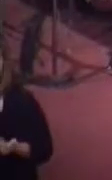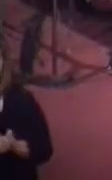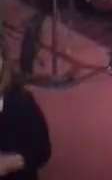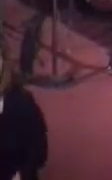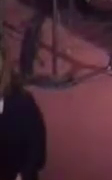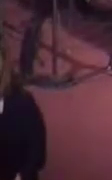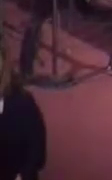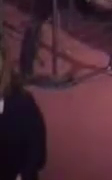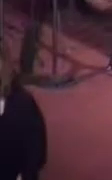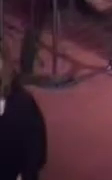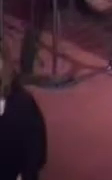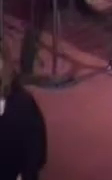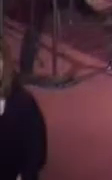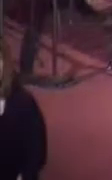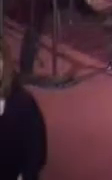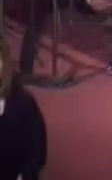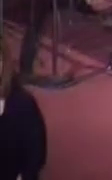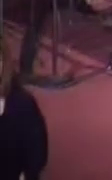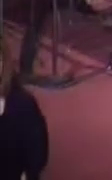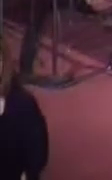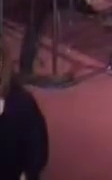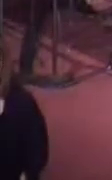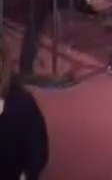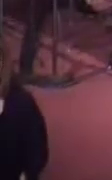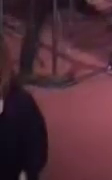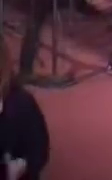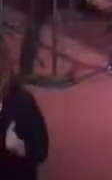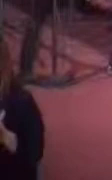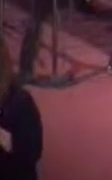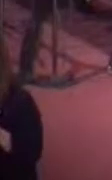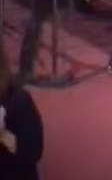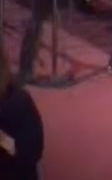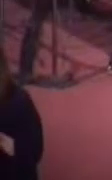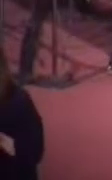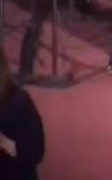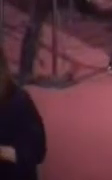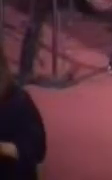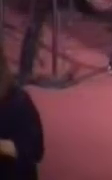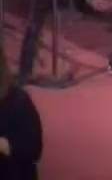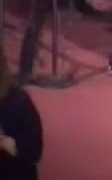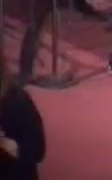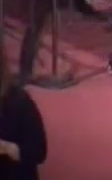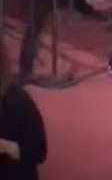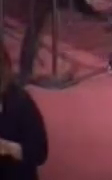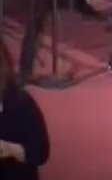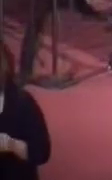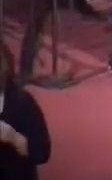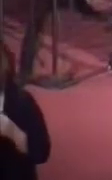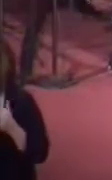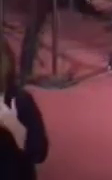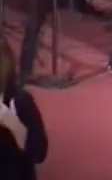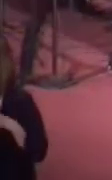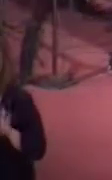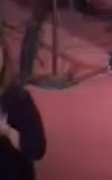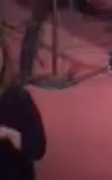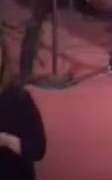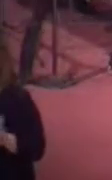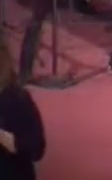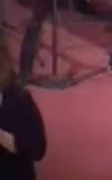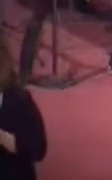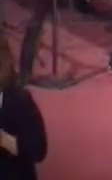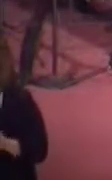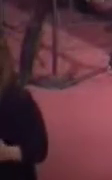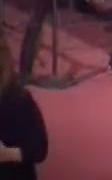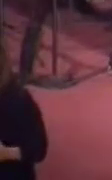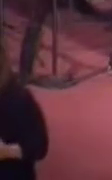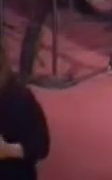injunction. And so these manipulators, these schemers, they cared nothing for the truth. They cared nothing for the state or the king or the